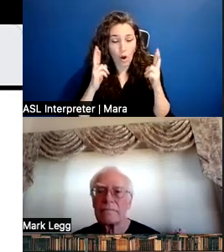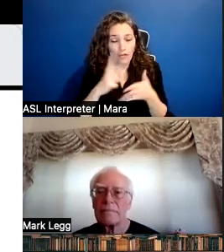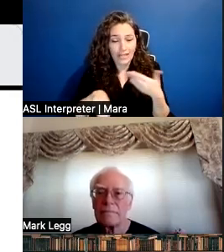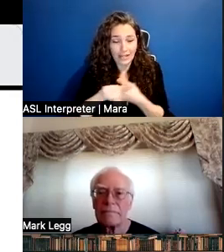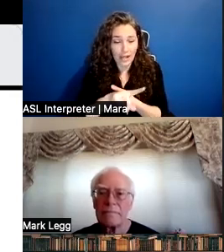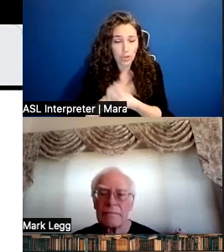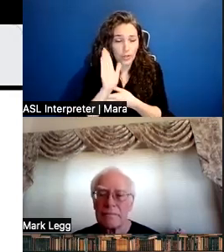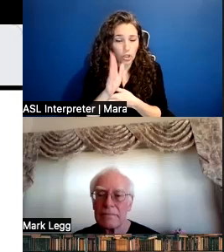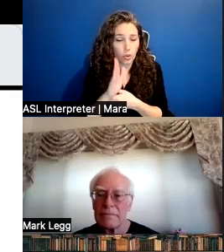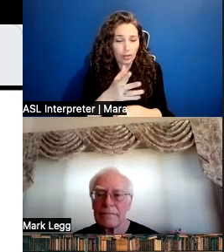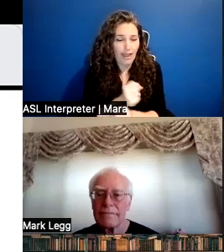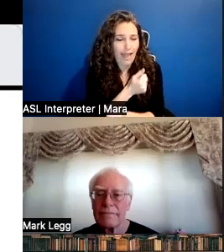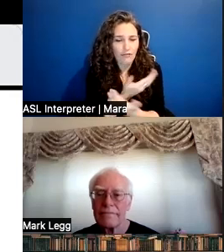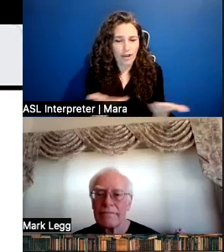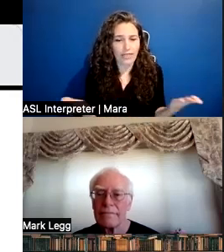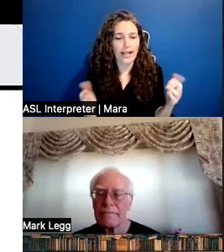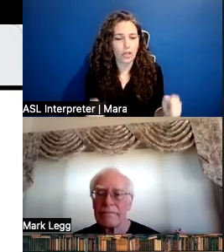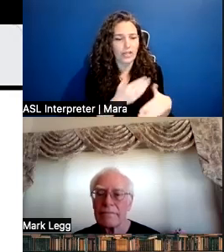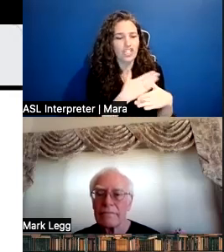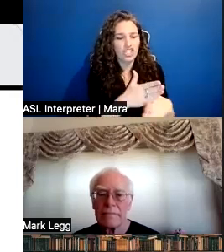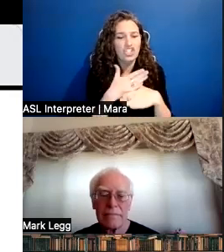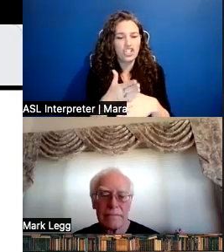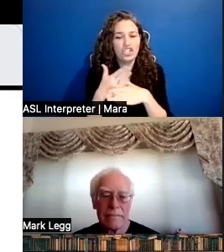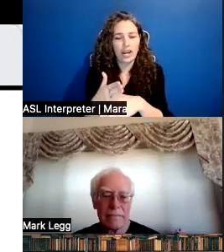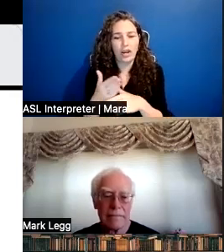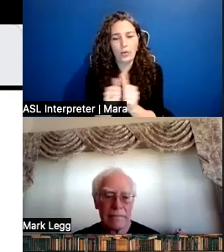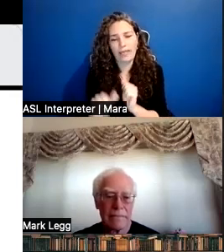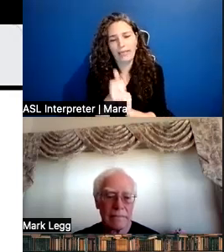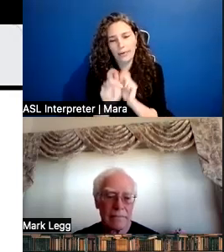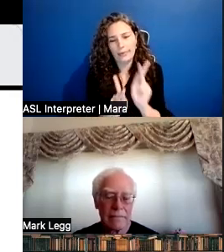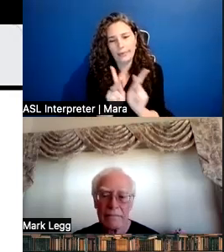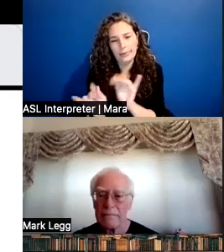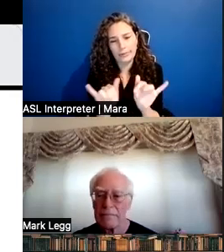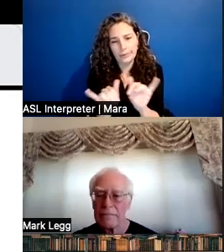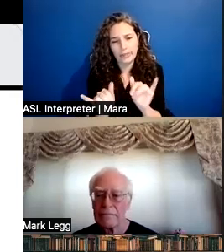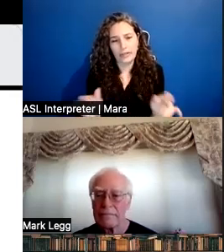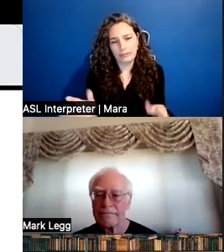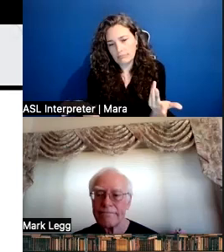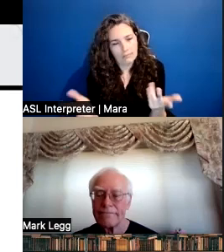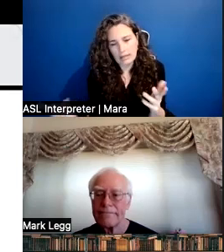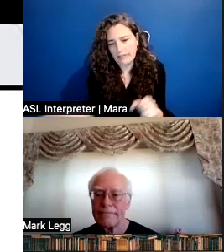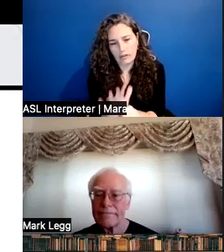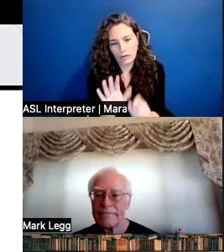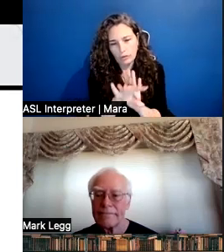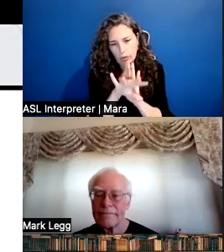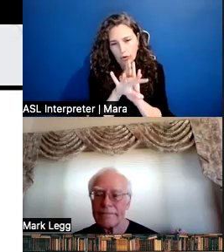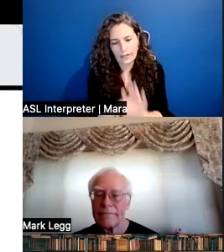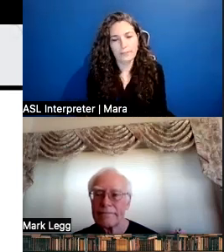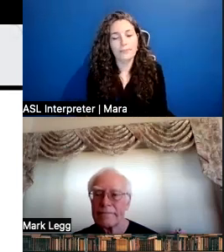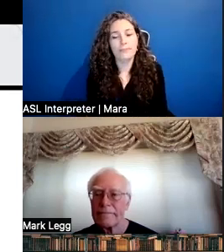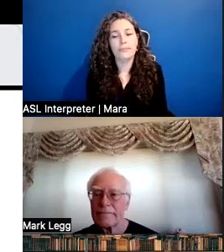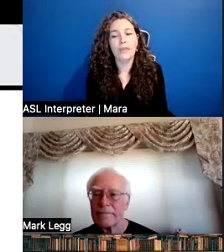get everything and share this if you'd like to with others, like the whole recording. And also we do have